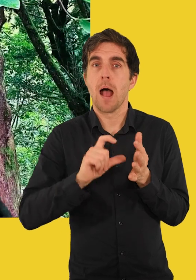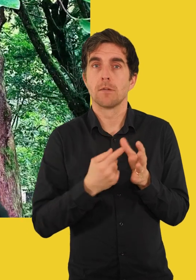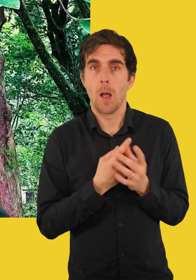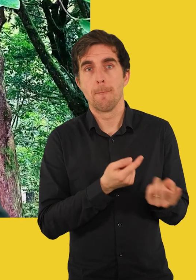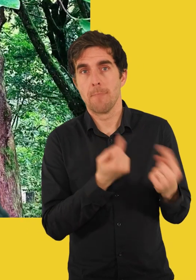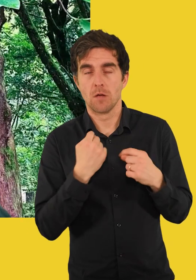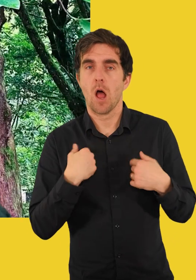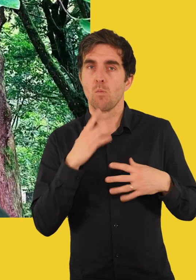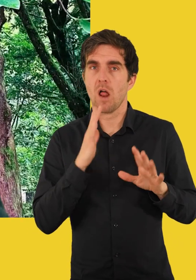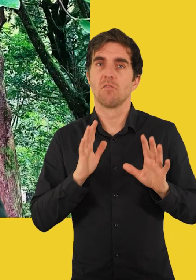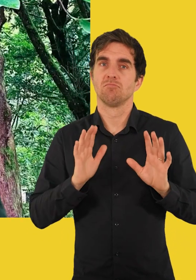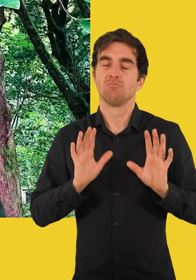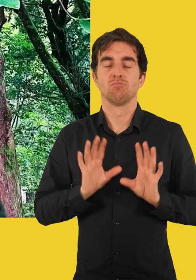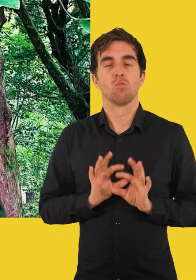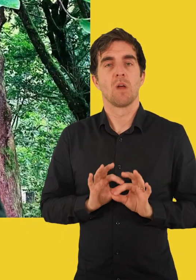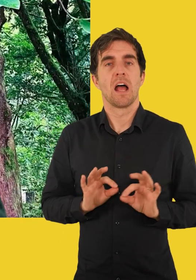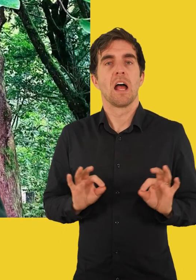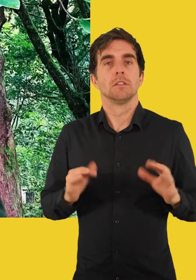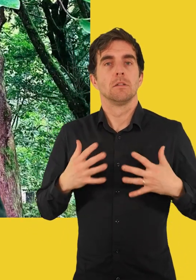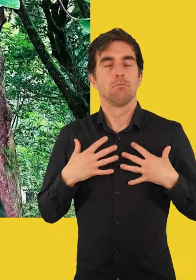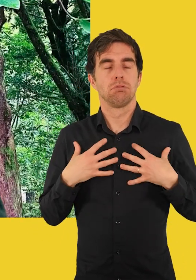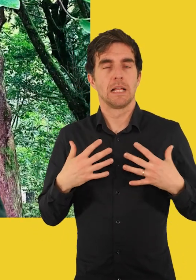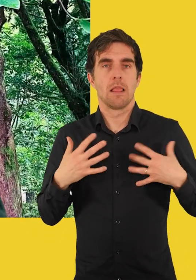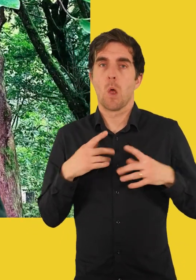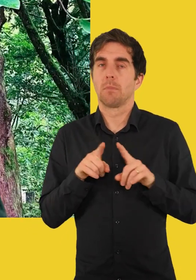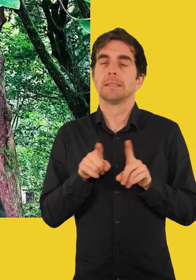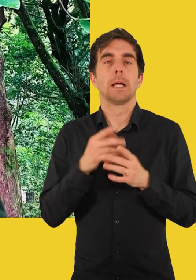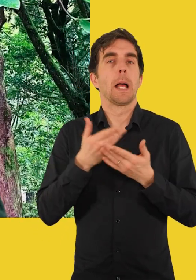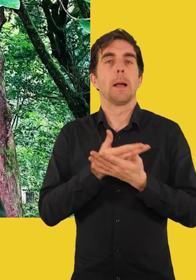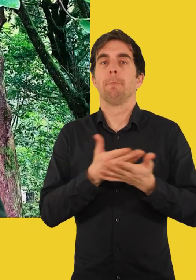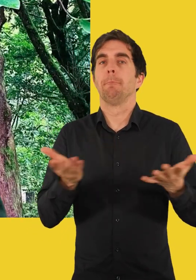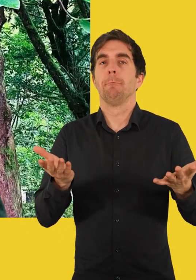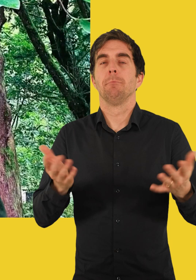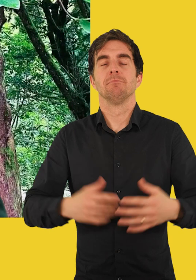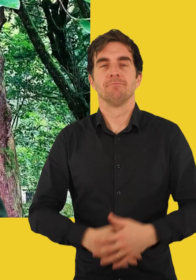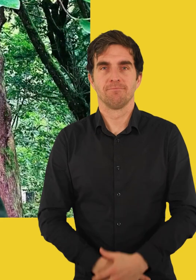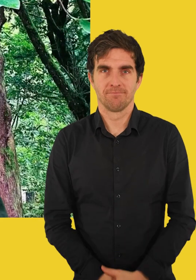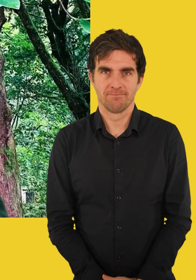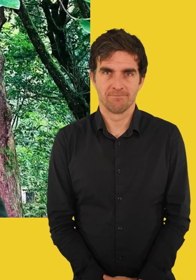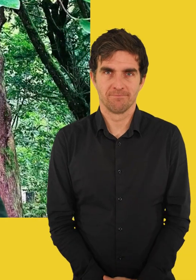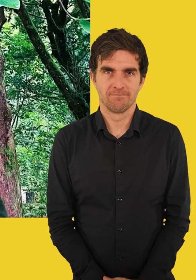And I'm just going to sit quietly and breathe. And I hope you'll do the same.